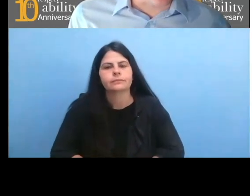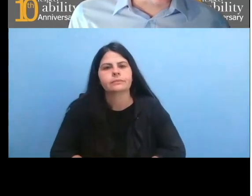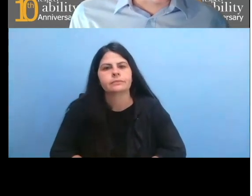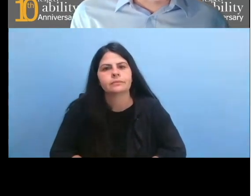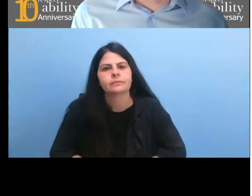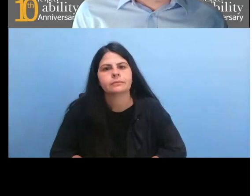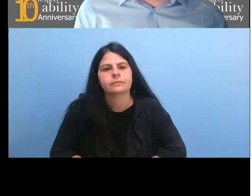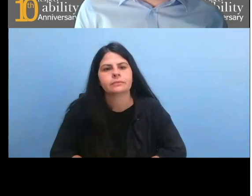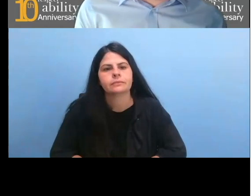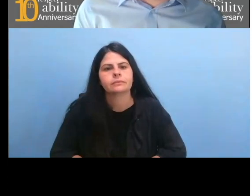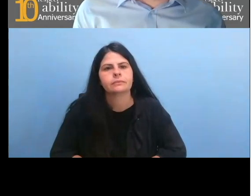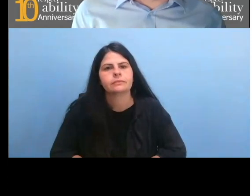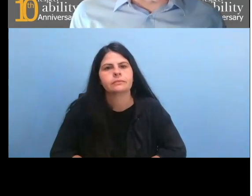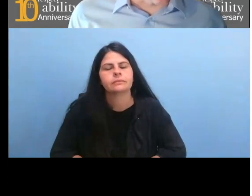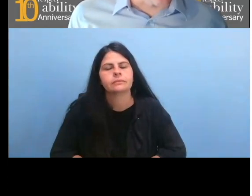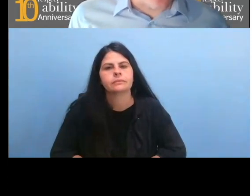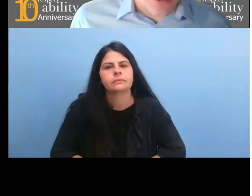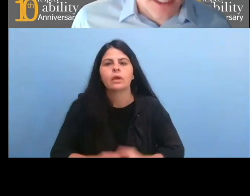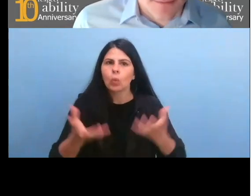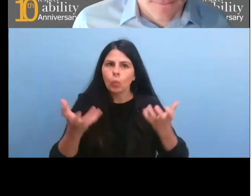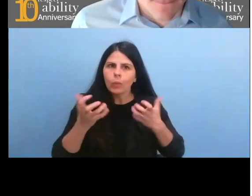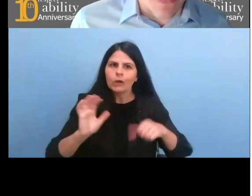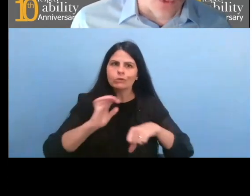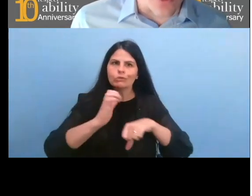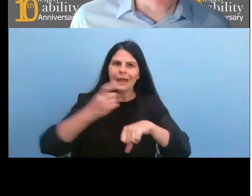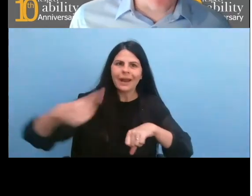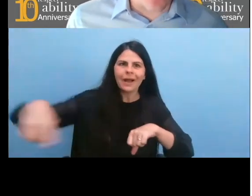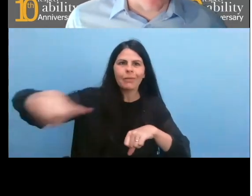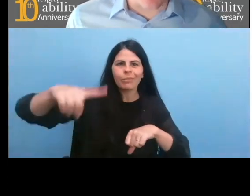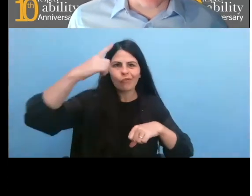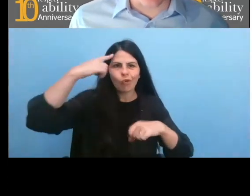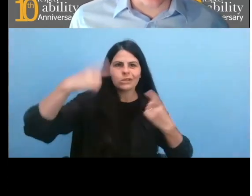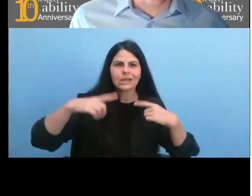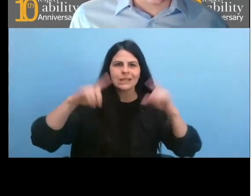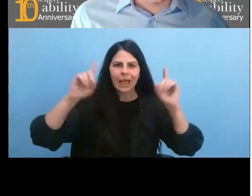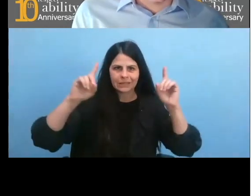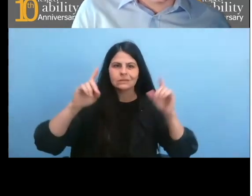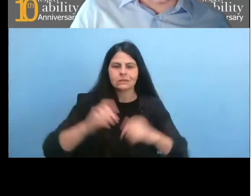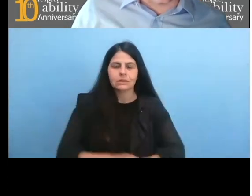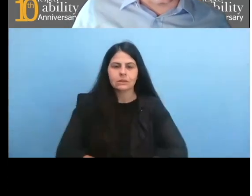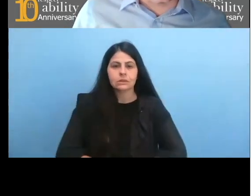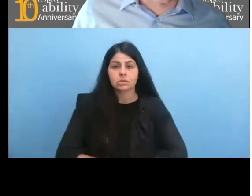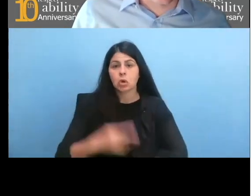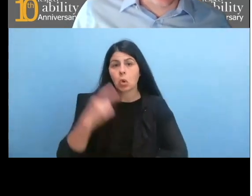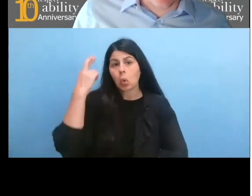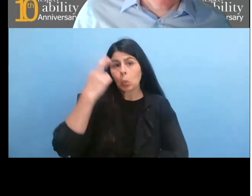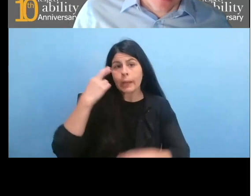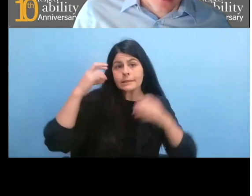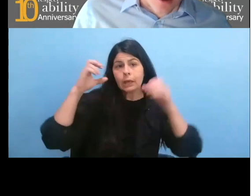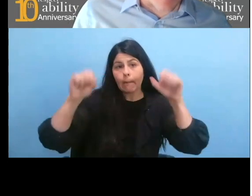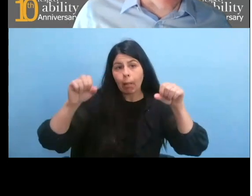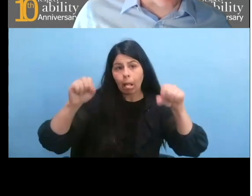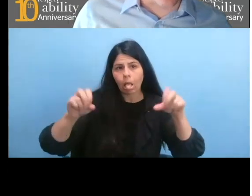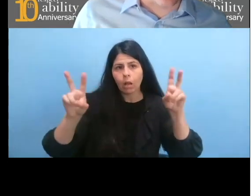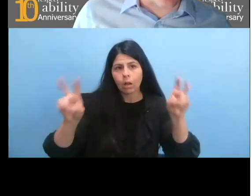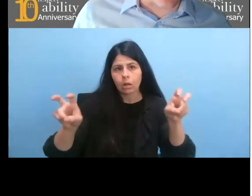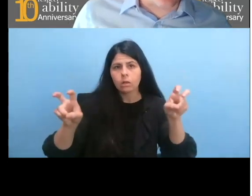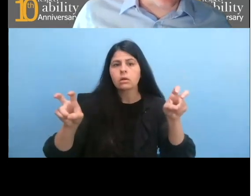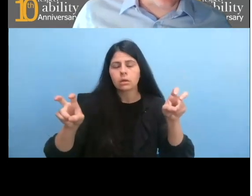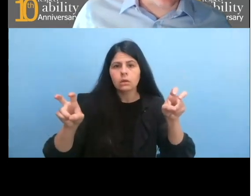So we want to set people up to succeed in the workforce. A reasonable accommodation is